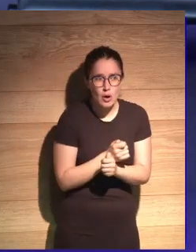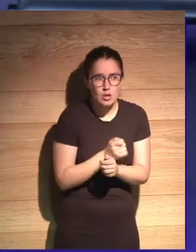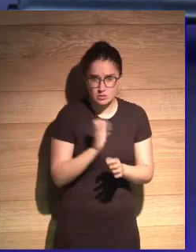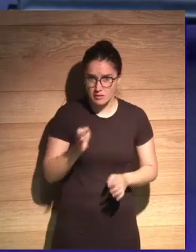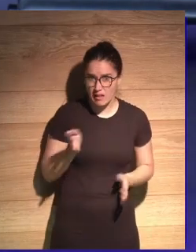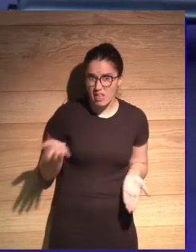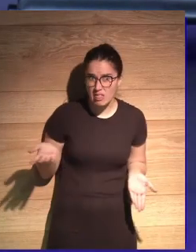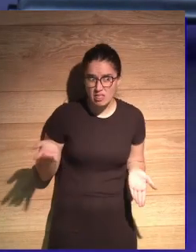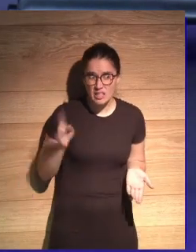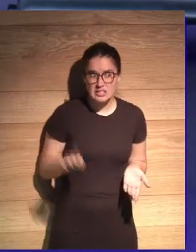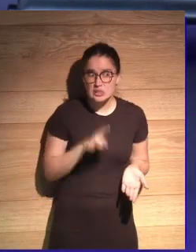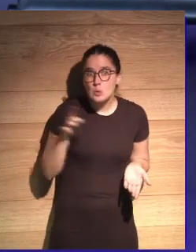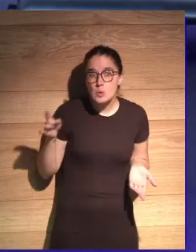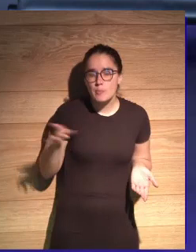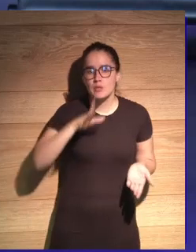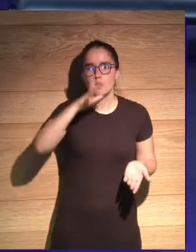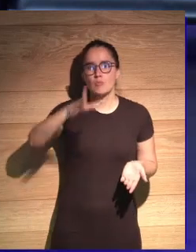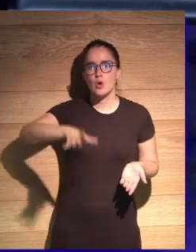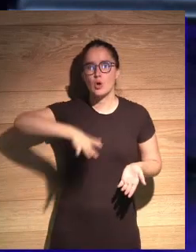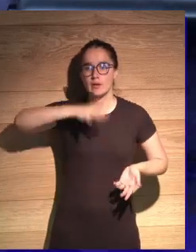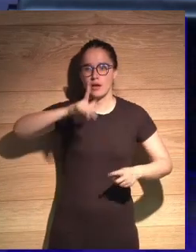to save video game players?